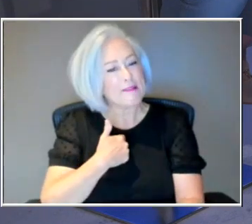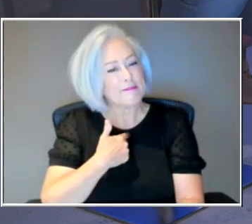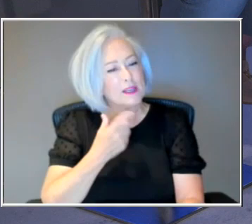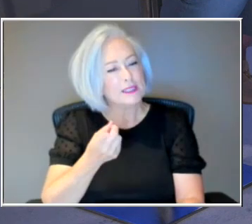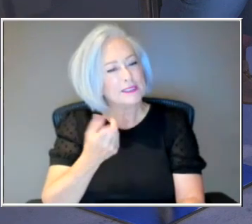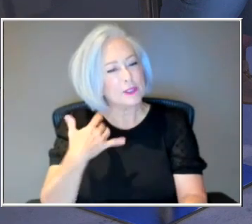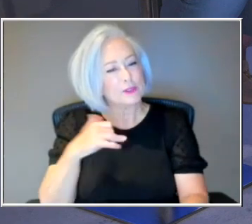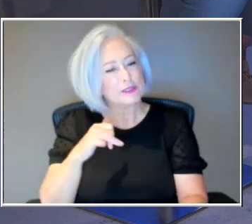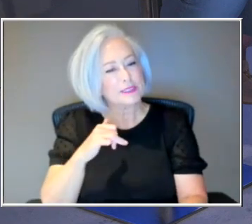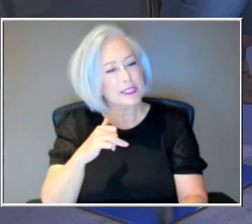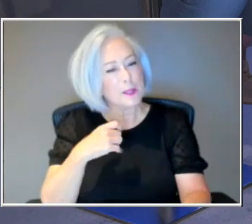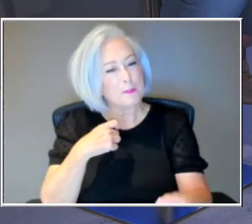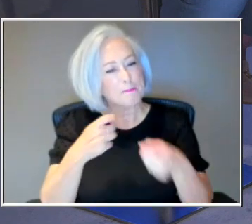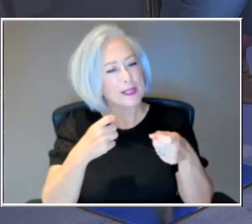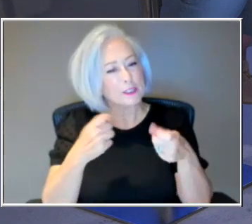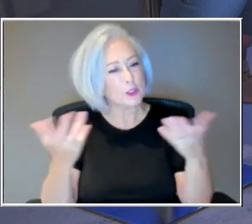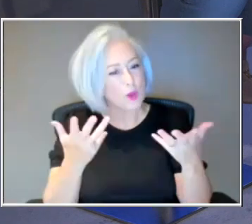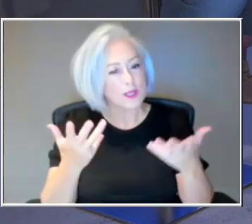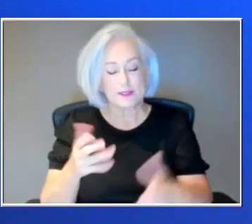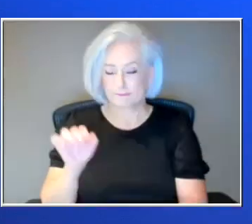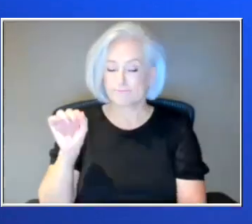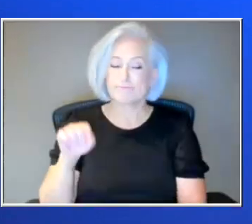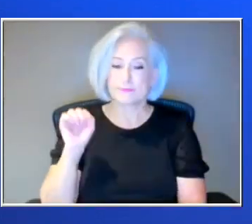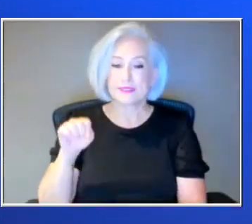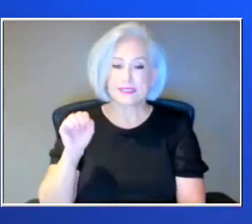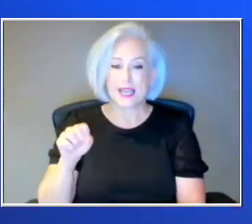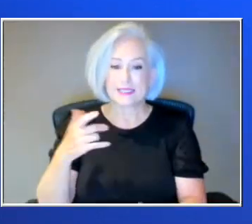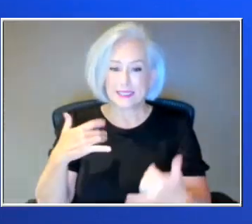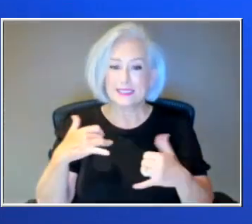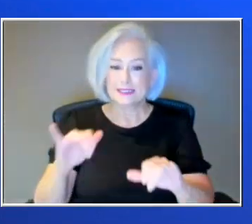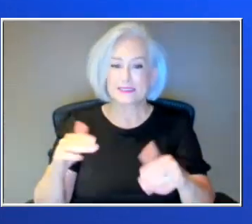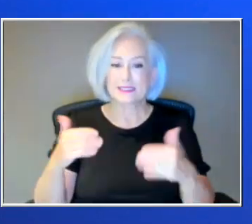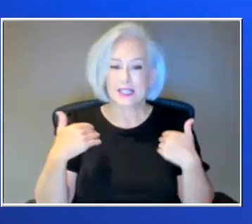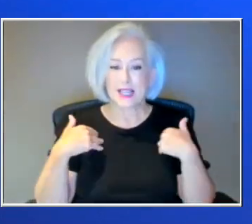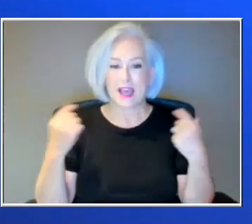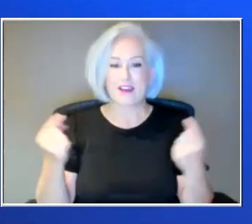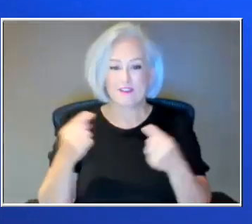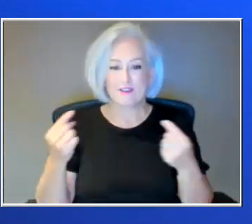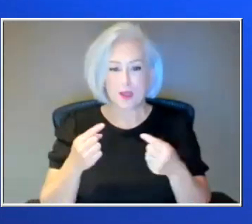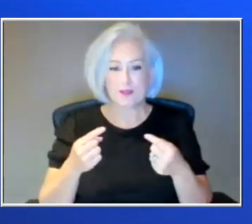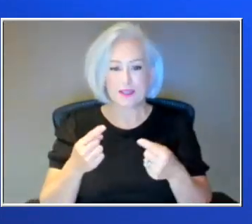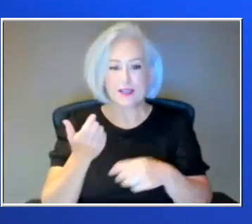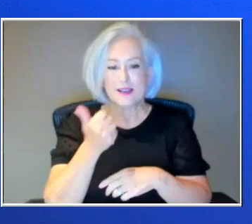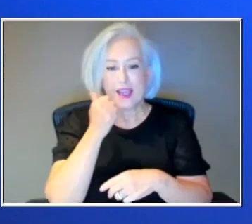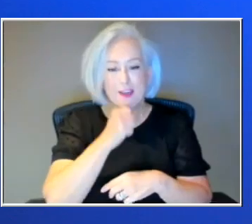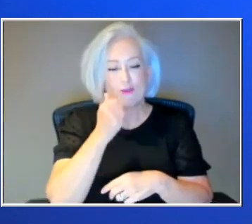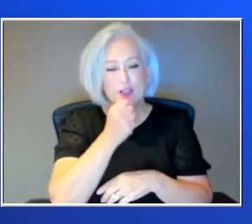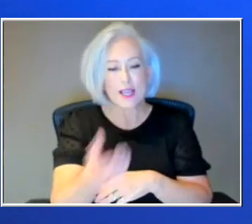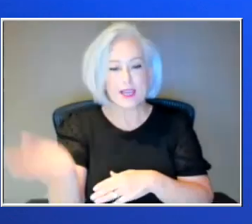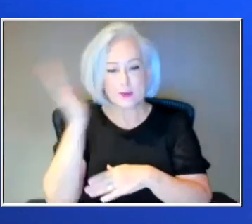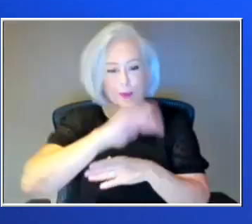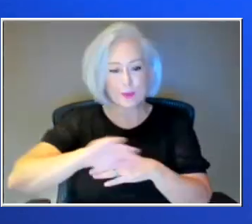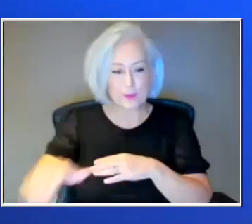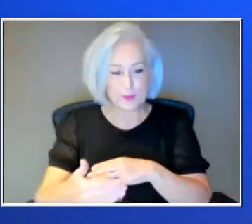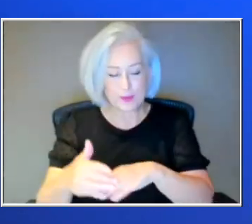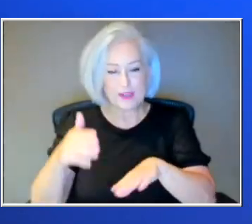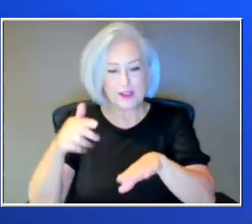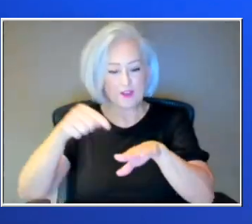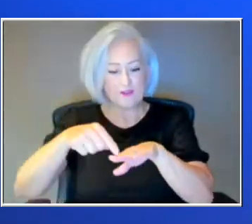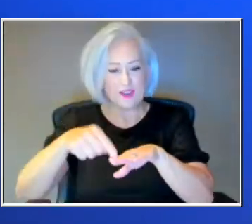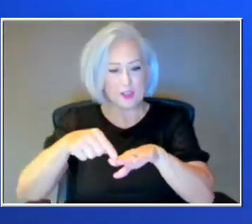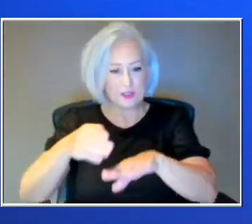with? Yes, I still am in pain 24/7, from fingertips to the back shoulder